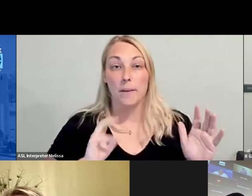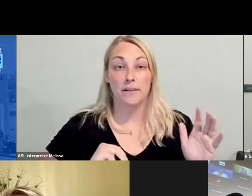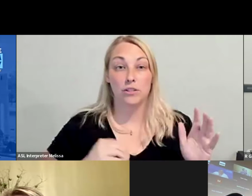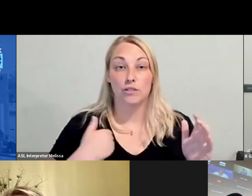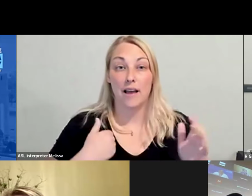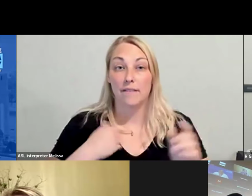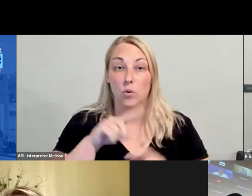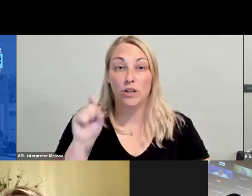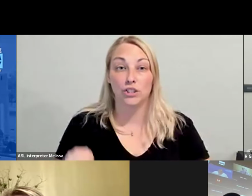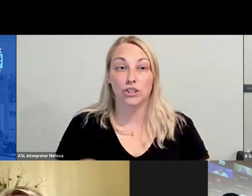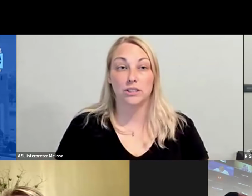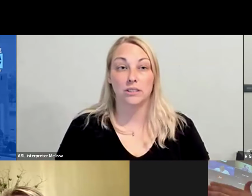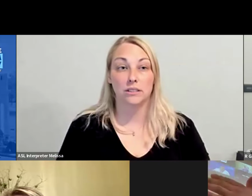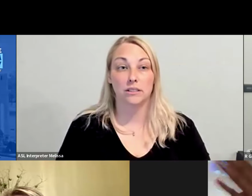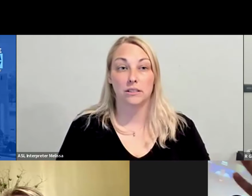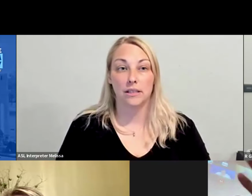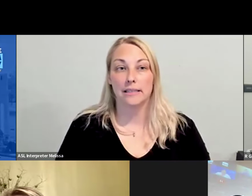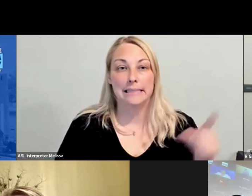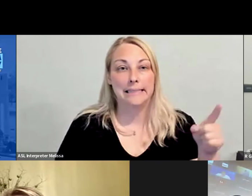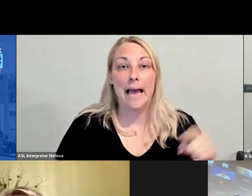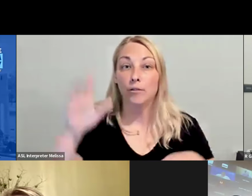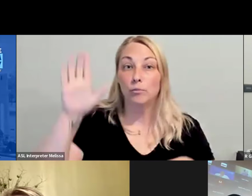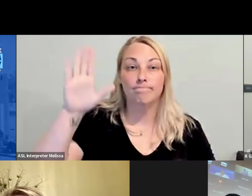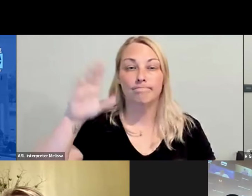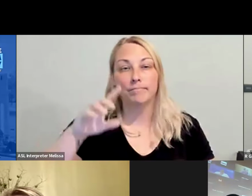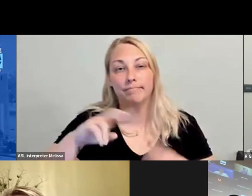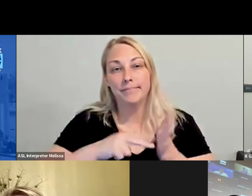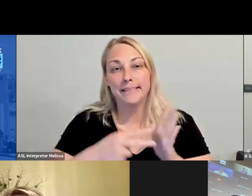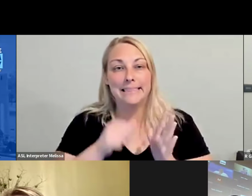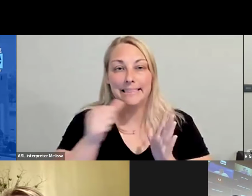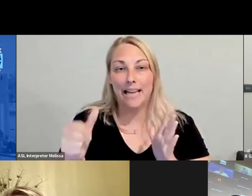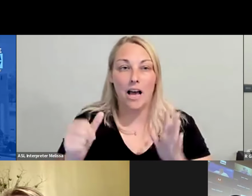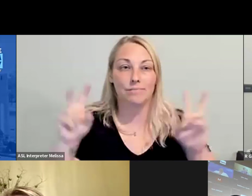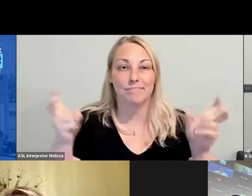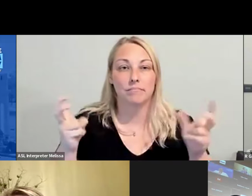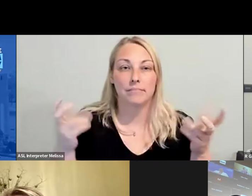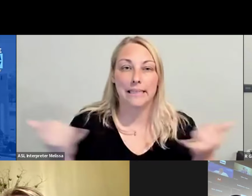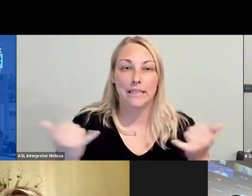questions? He's not present in the meeting.